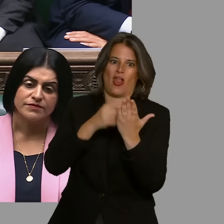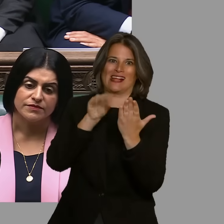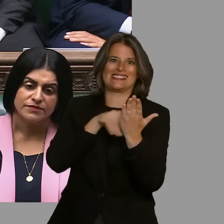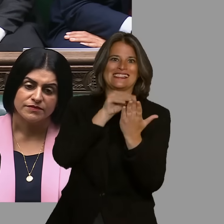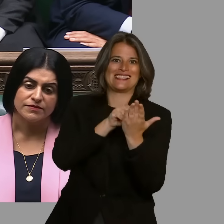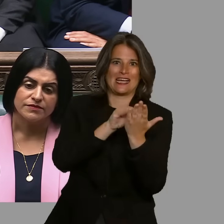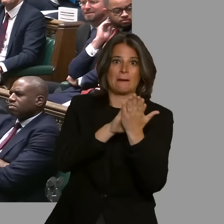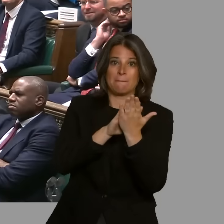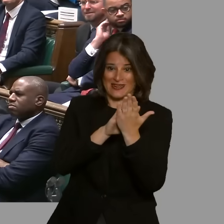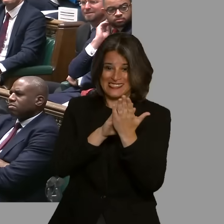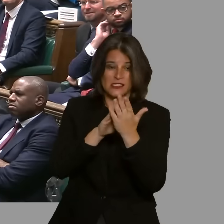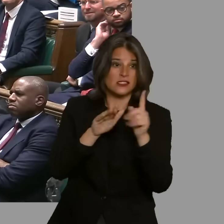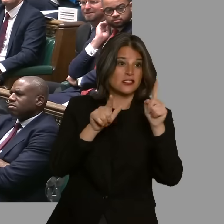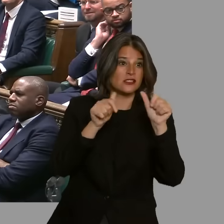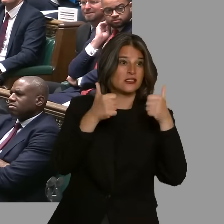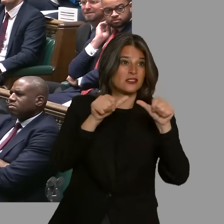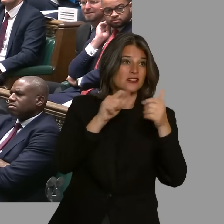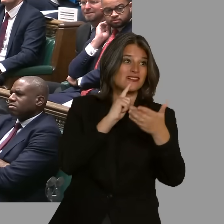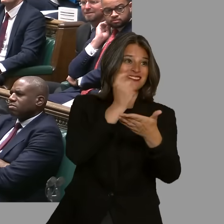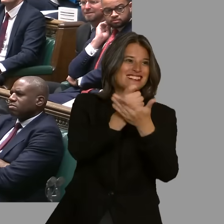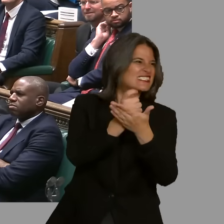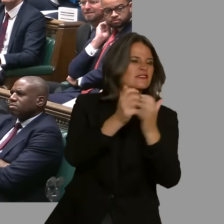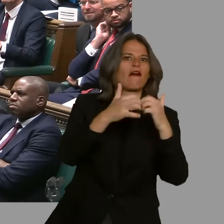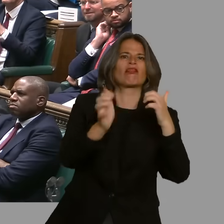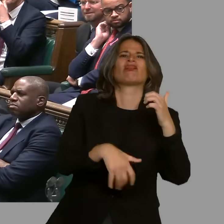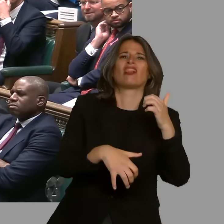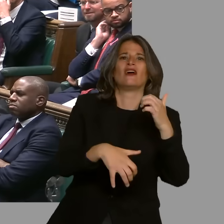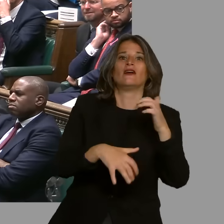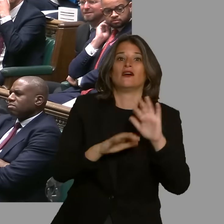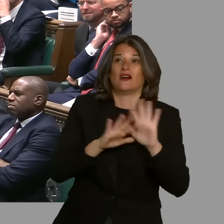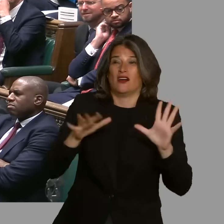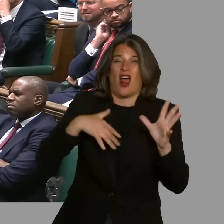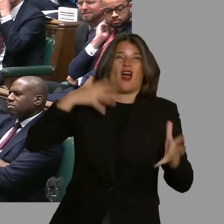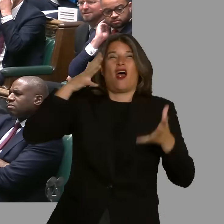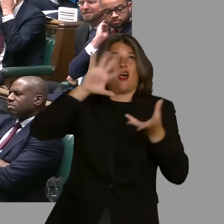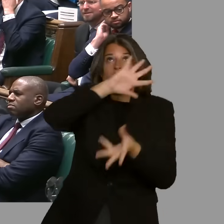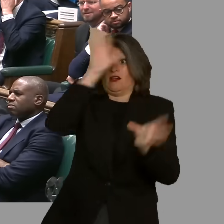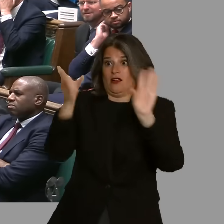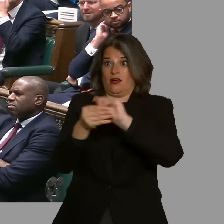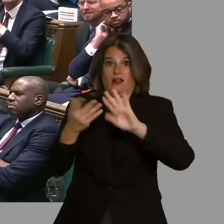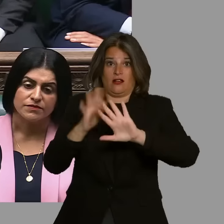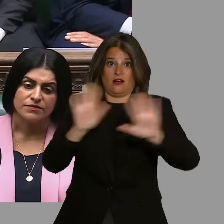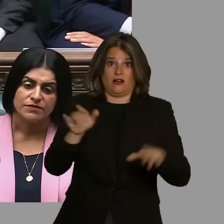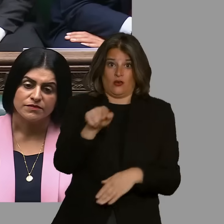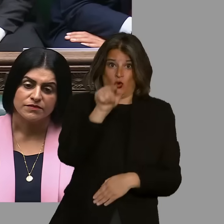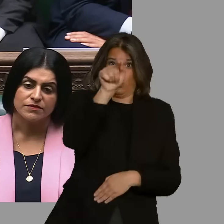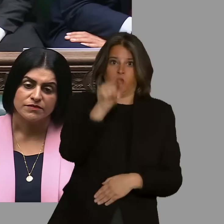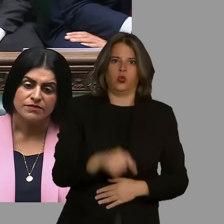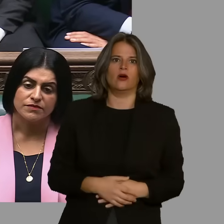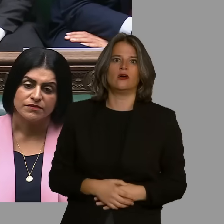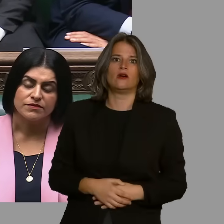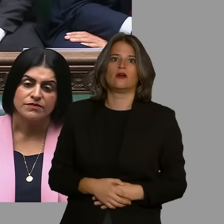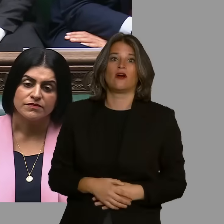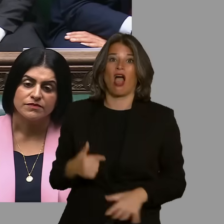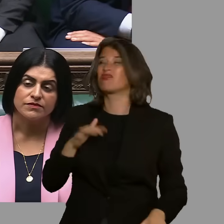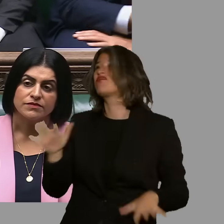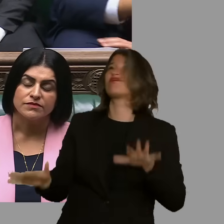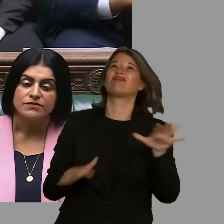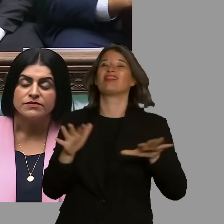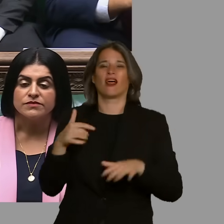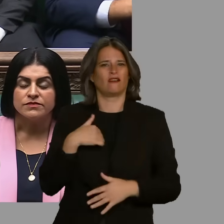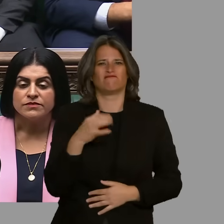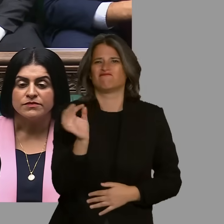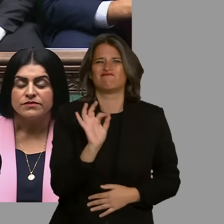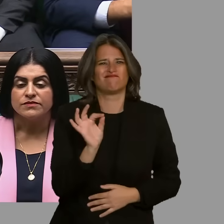out exactly what was in the witness statements, exactly what the subsequent statement says, and the allegation that somehow they